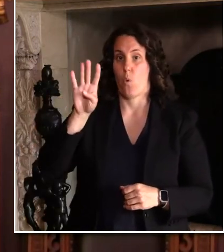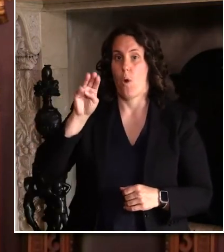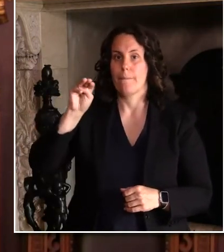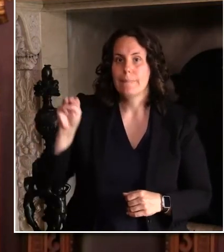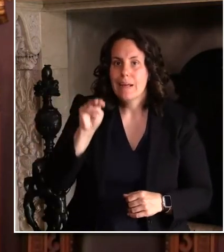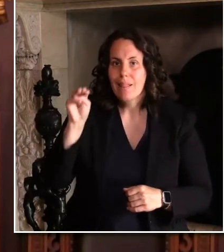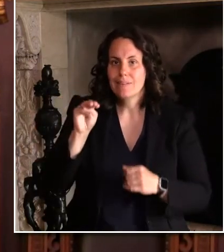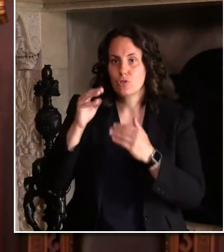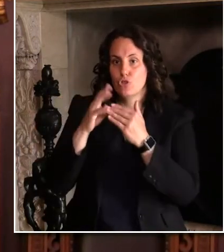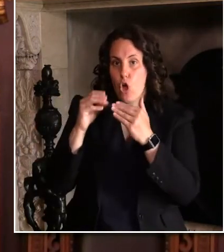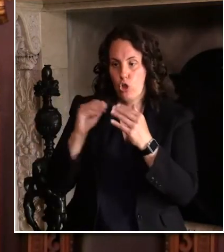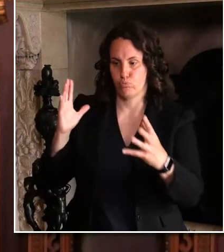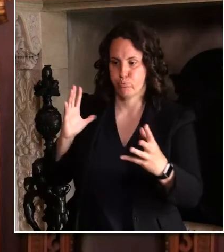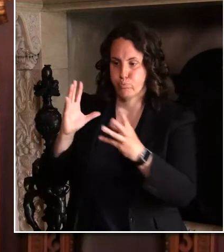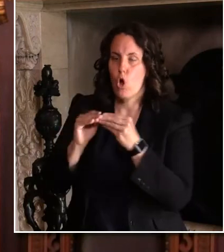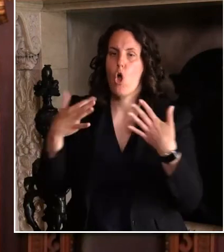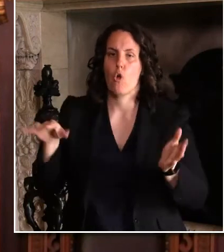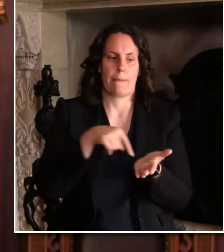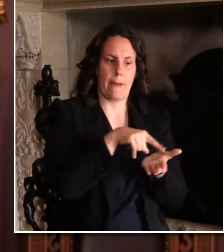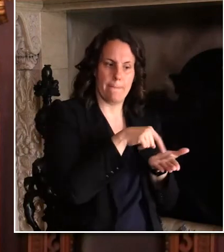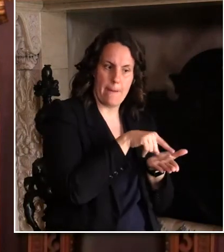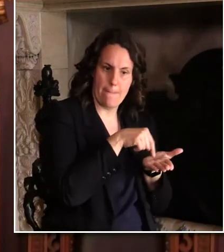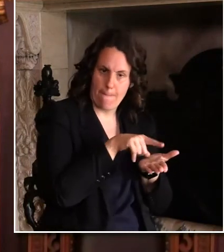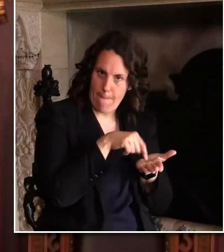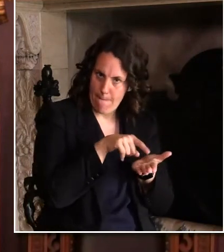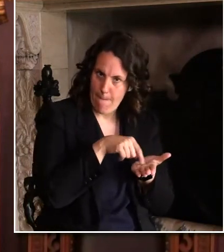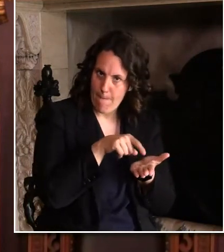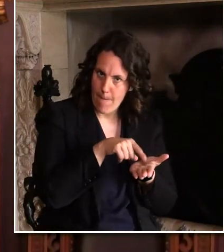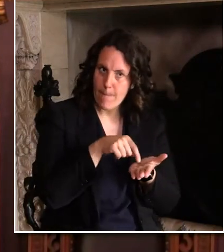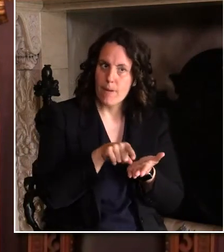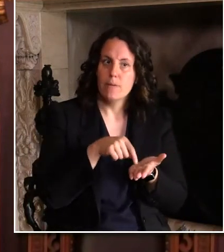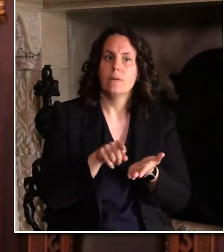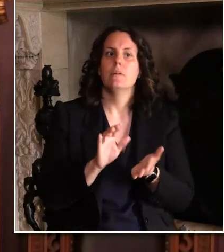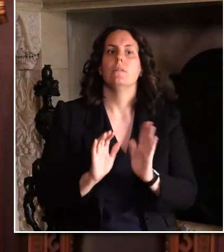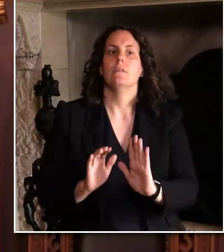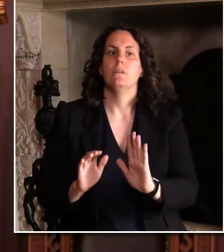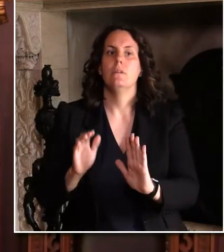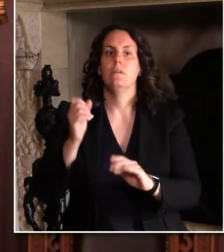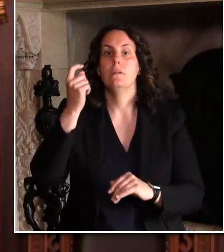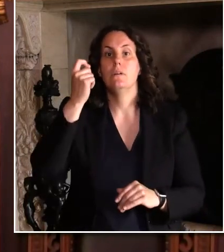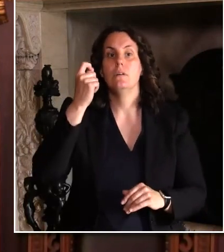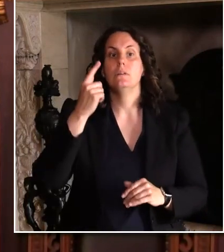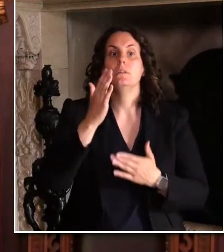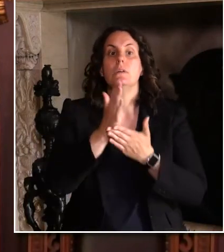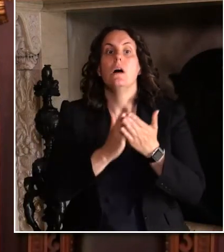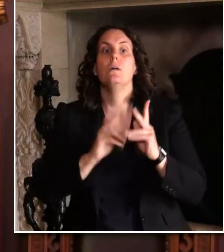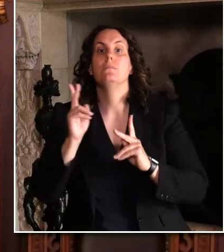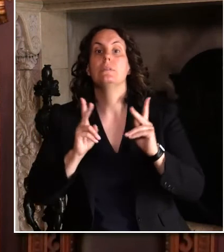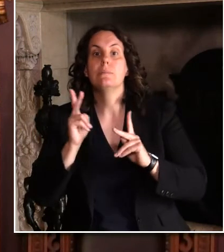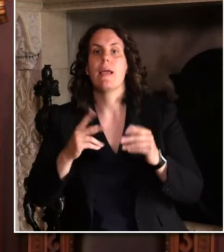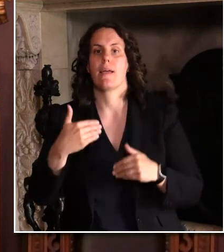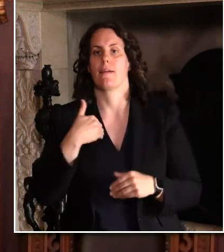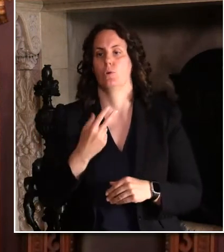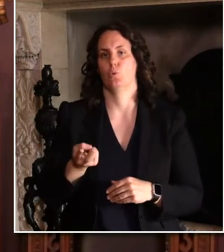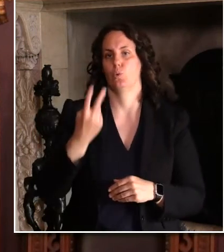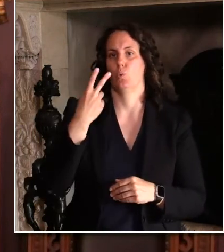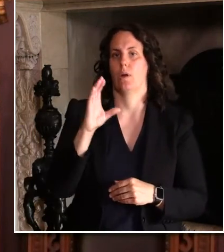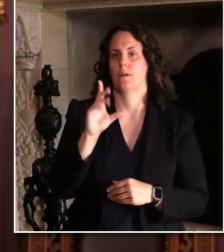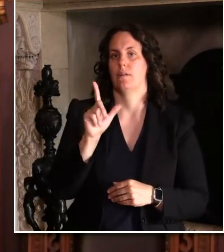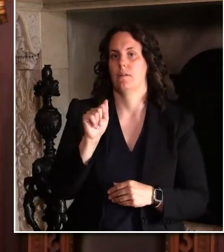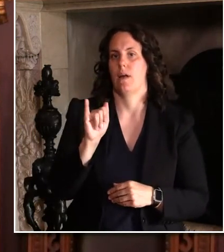many people have multiple claims, so you can't use that barometer to say that 700,000 people didn't receive